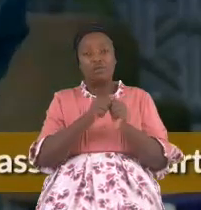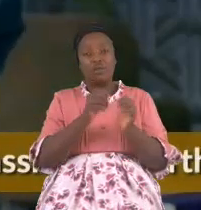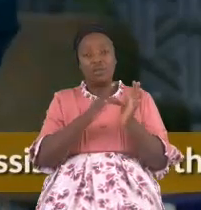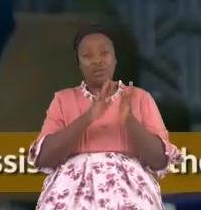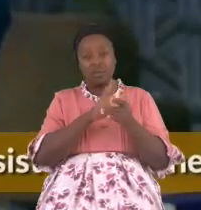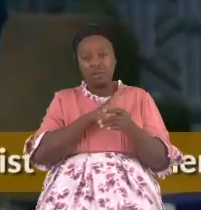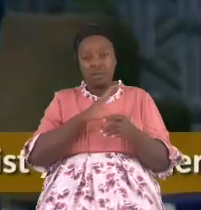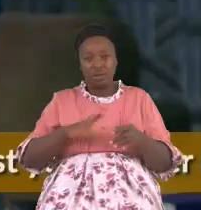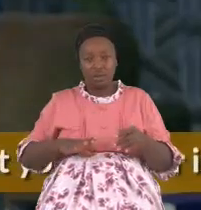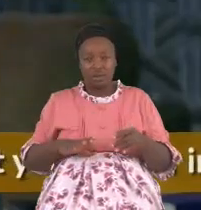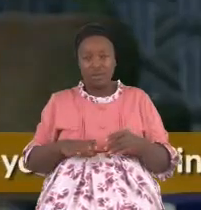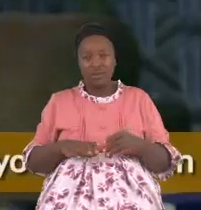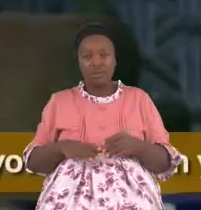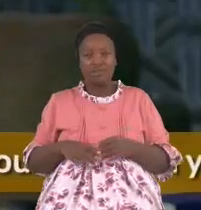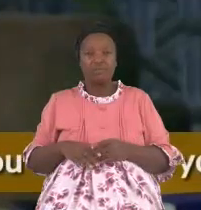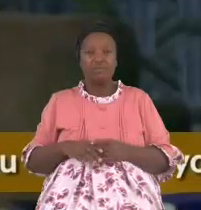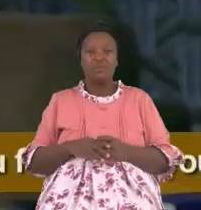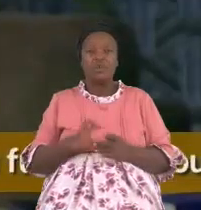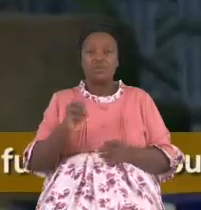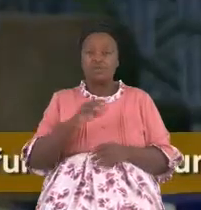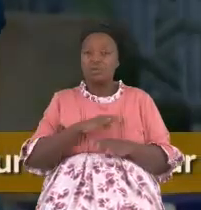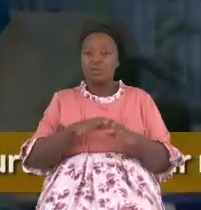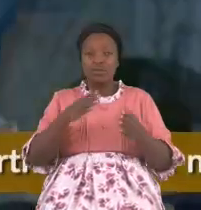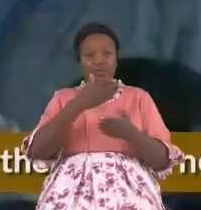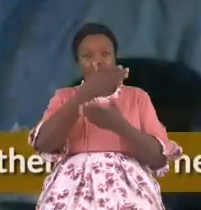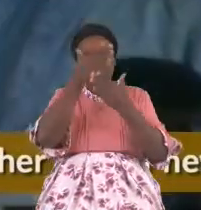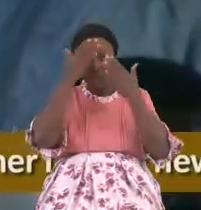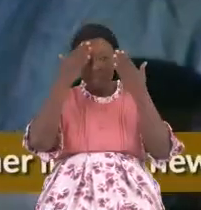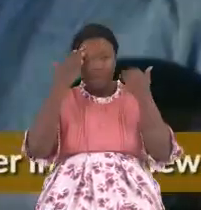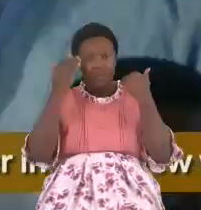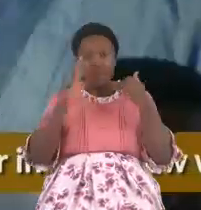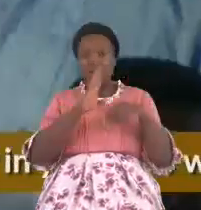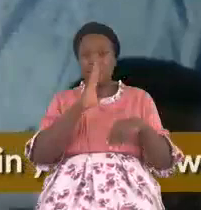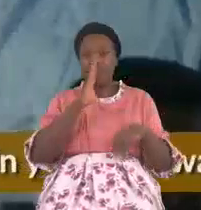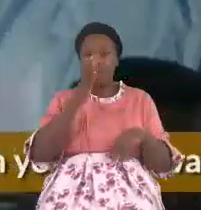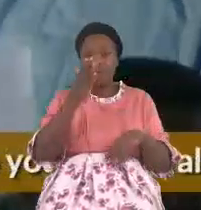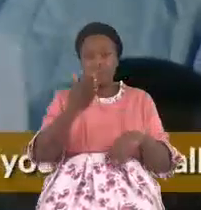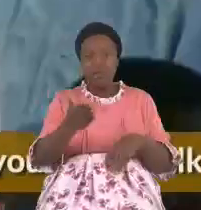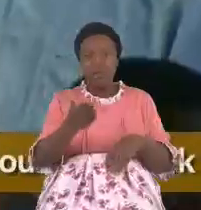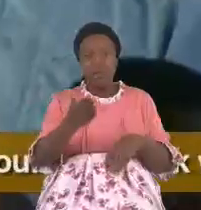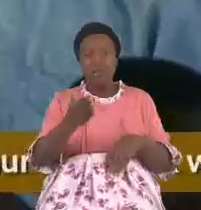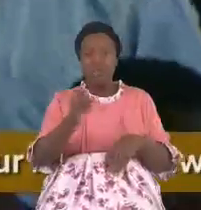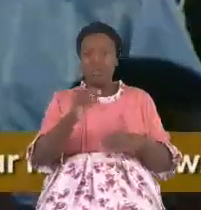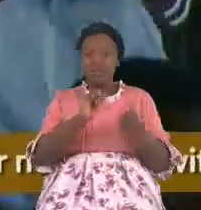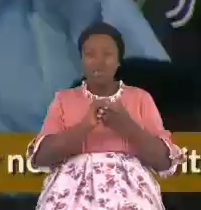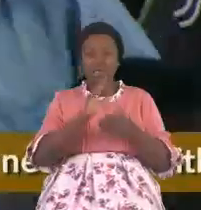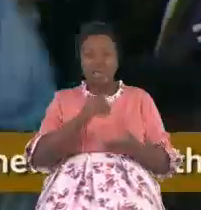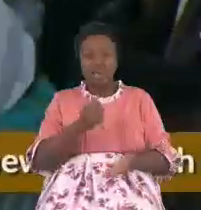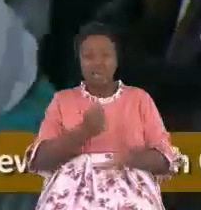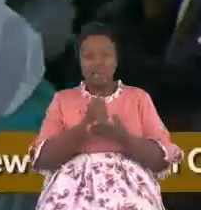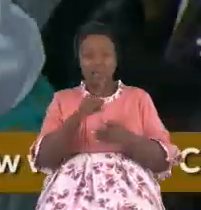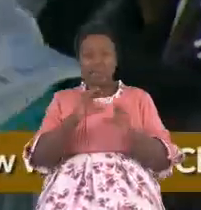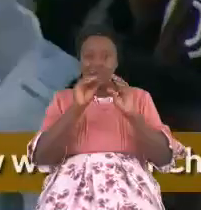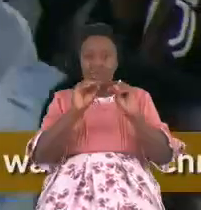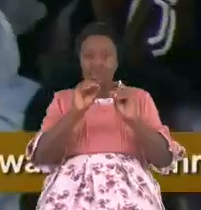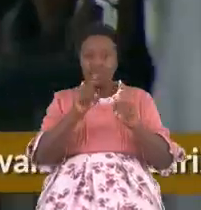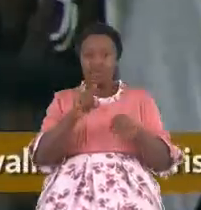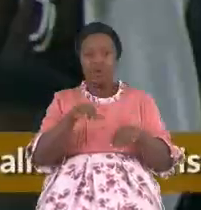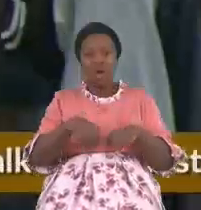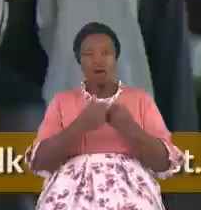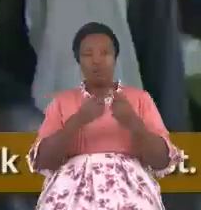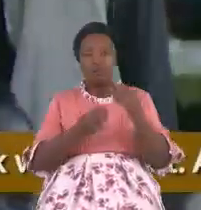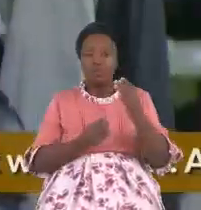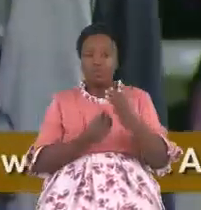launch our with jesus christ we'll have spiritual fellowship we will also eat